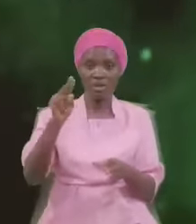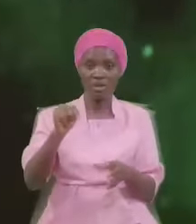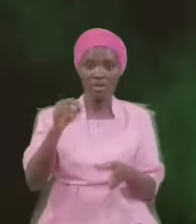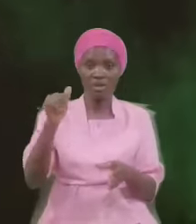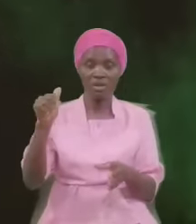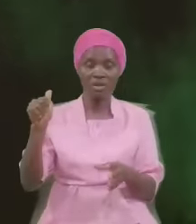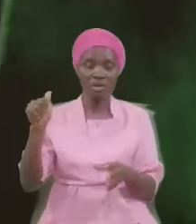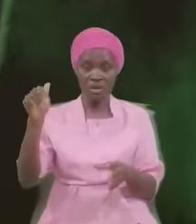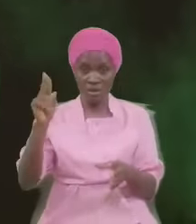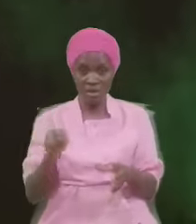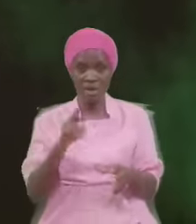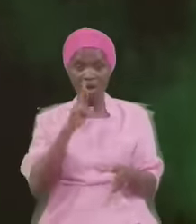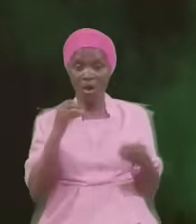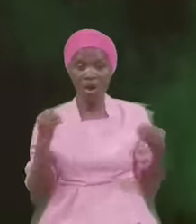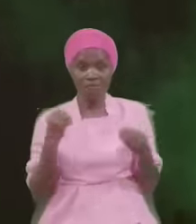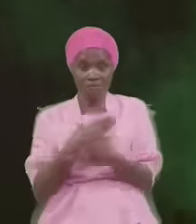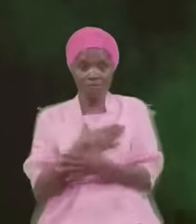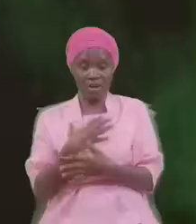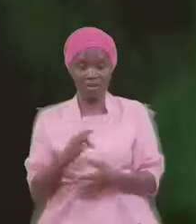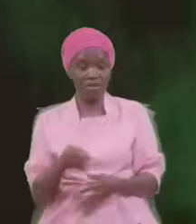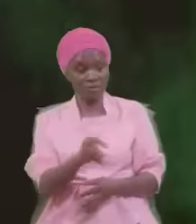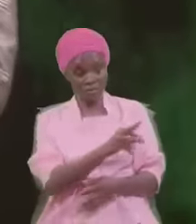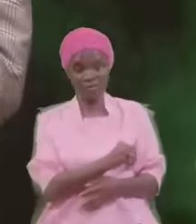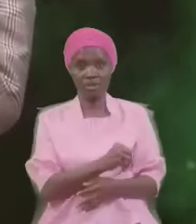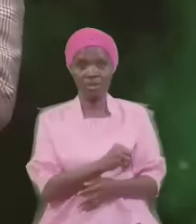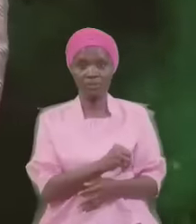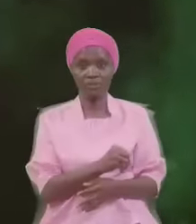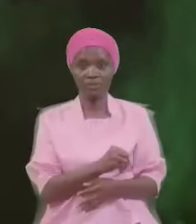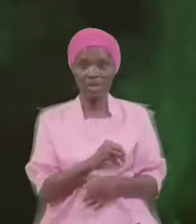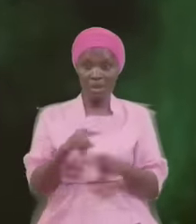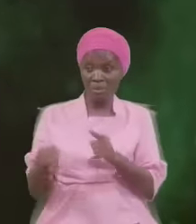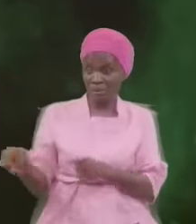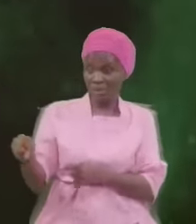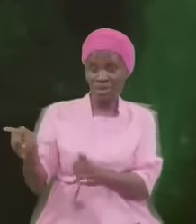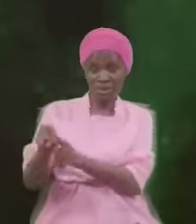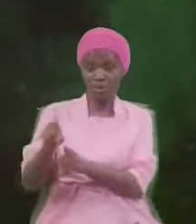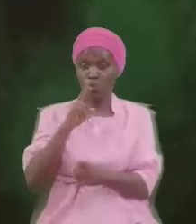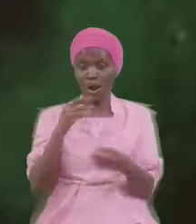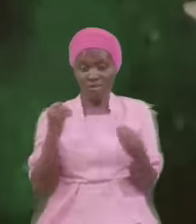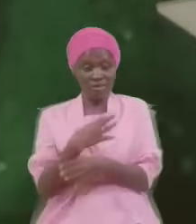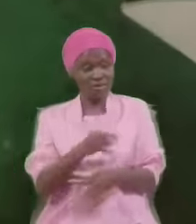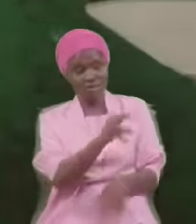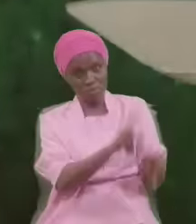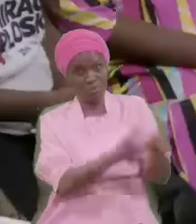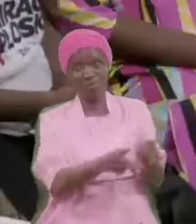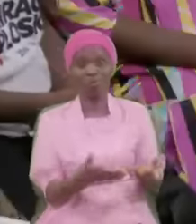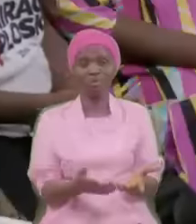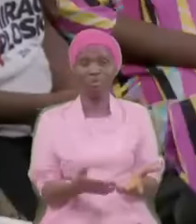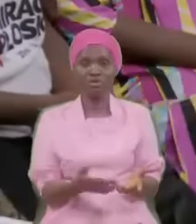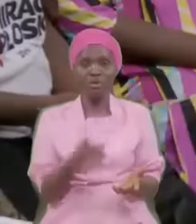had heard the great things the Lord had done, and they were afraid of the people. You'll not be afraid anymore in